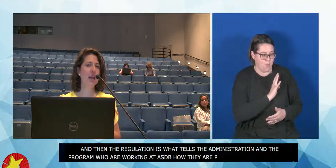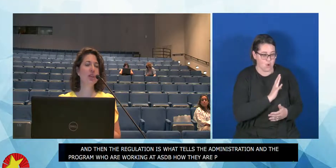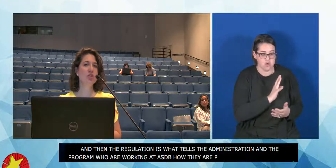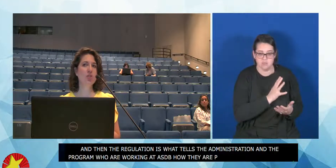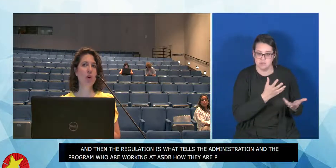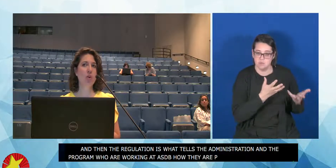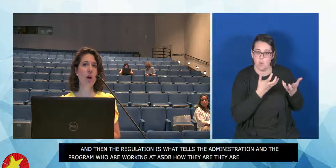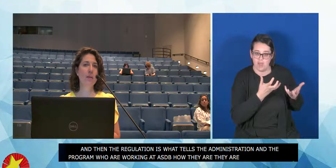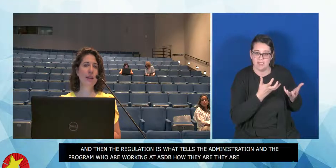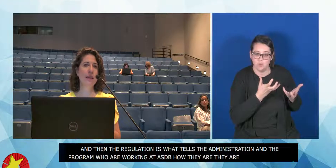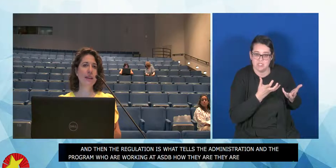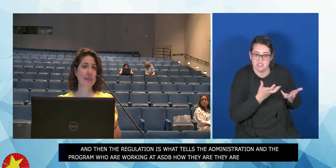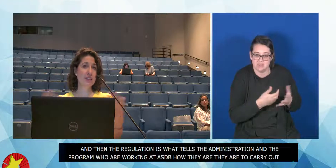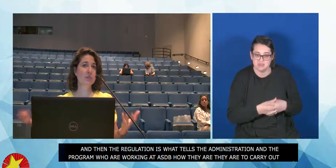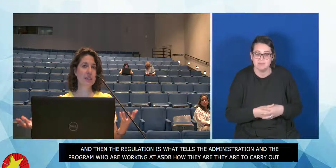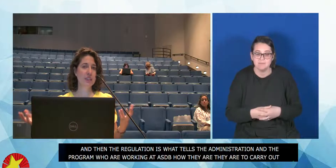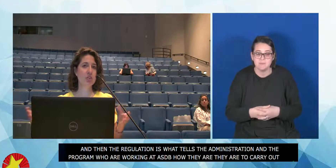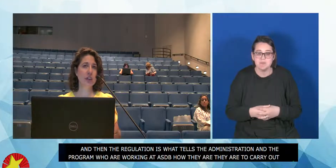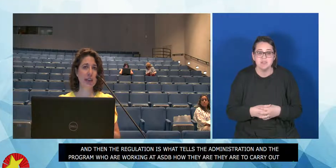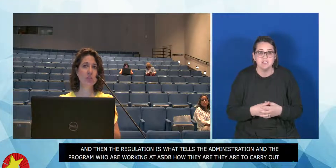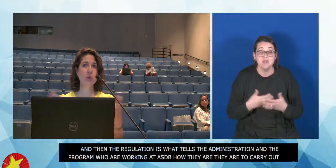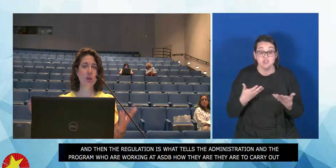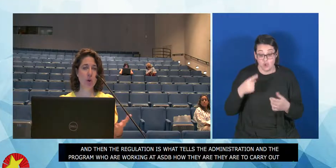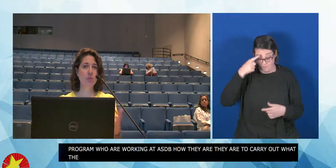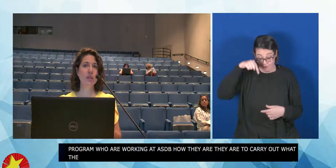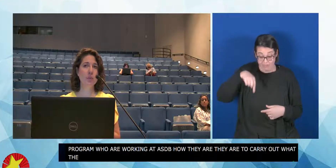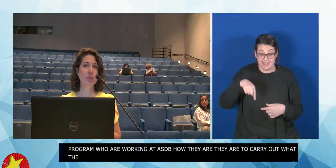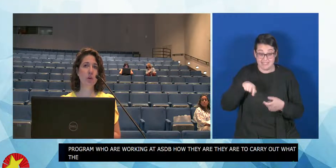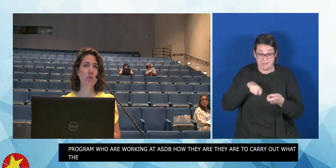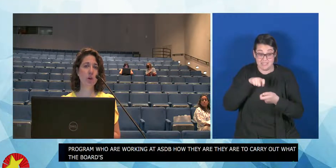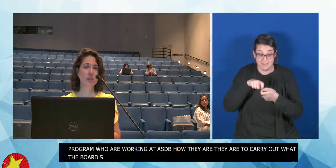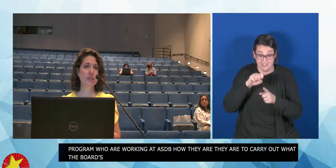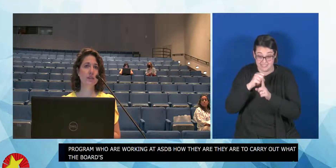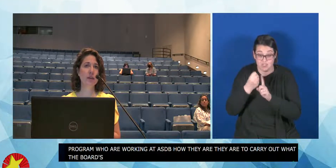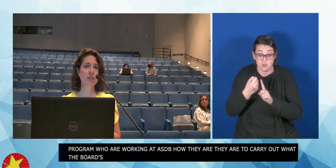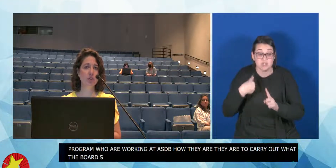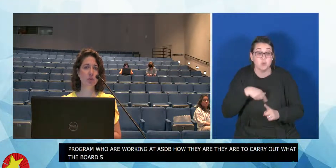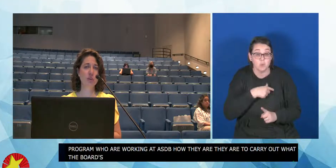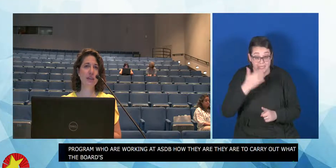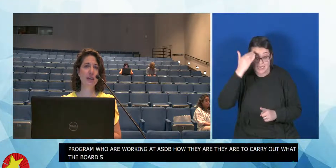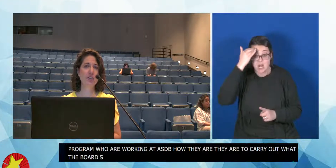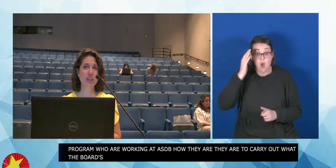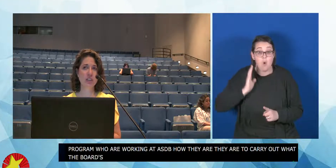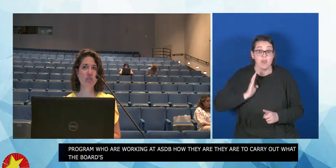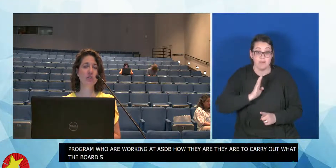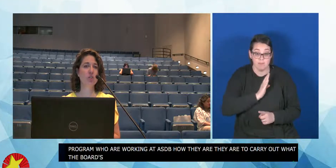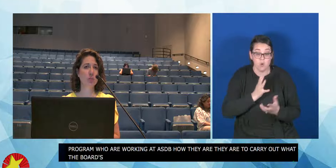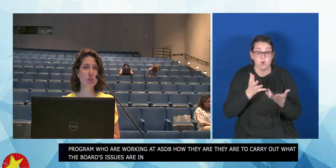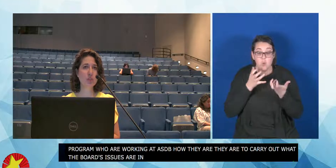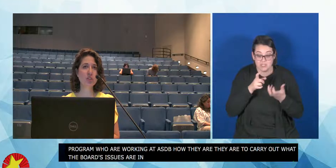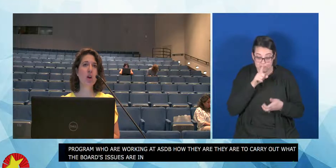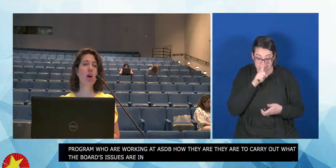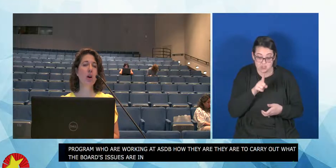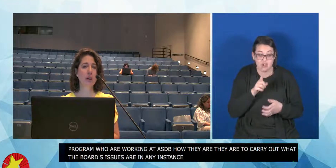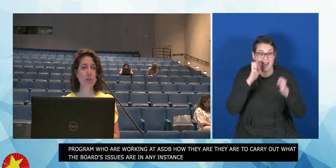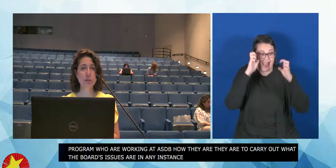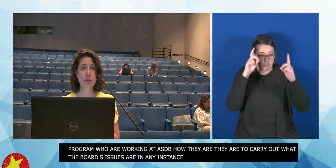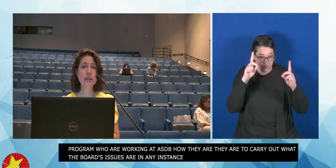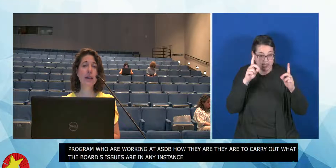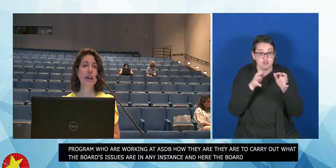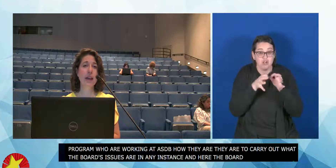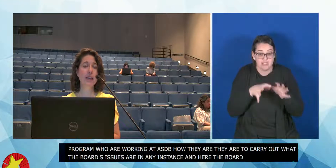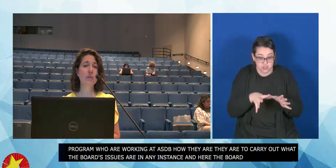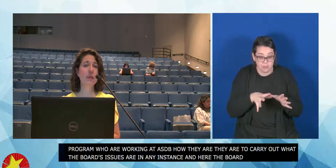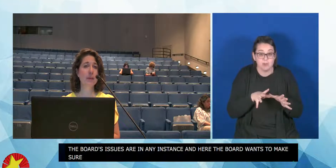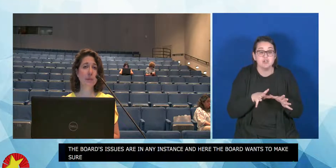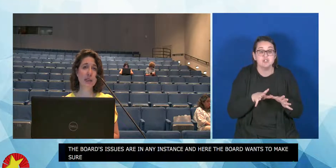instance. So in this particular case, we know that the board wants to make sure that educational interpreters are included